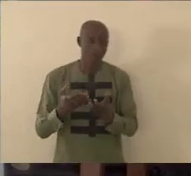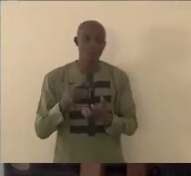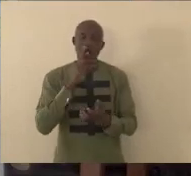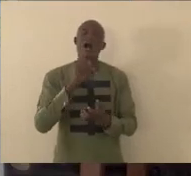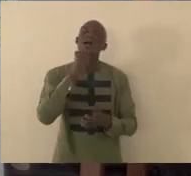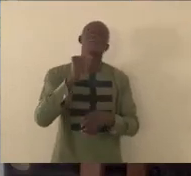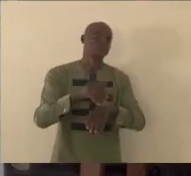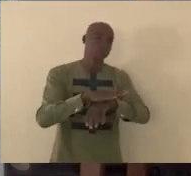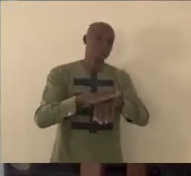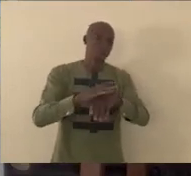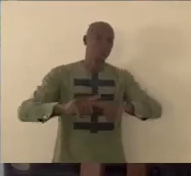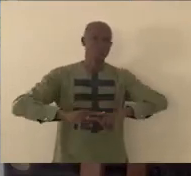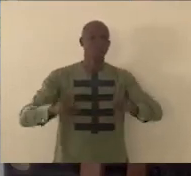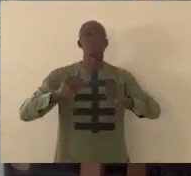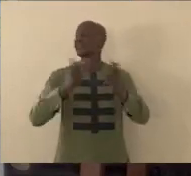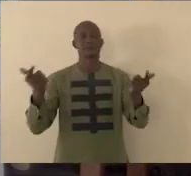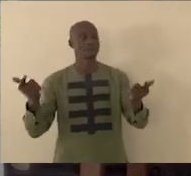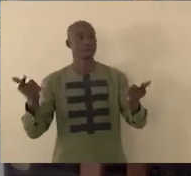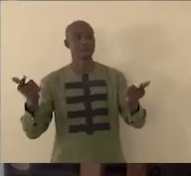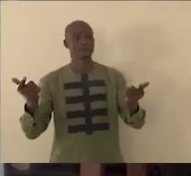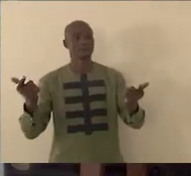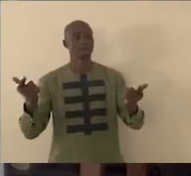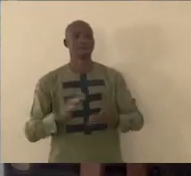about are not superficial, but massive, I say.